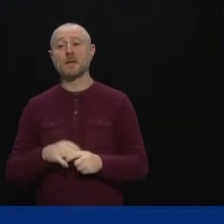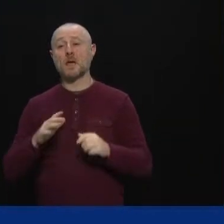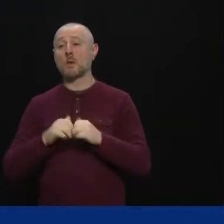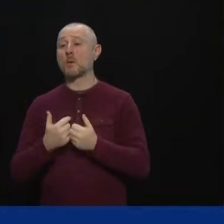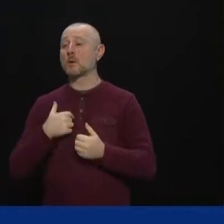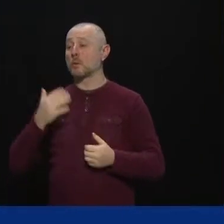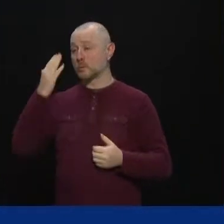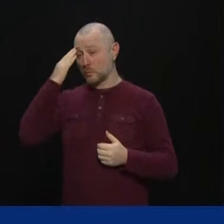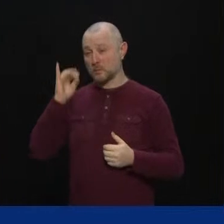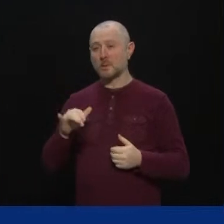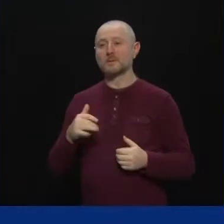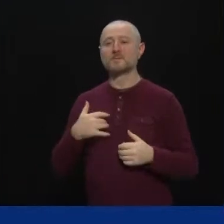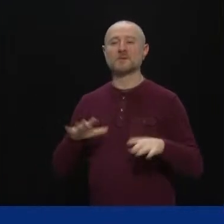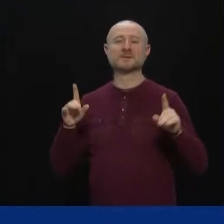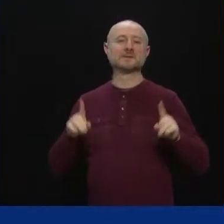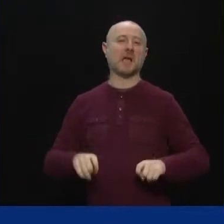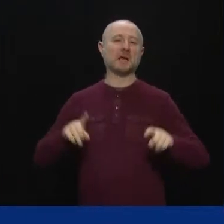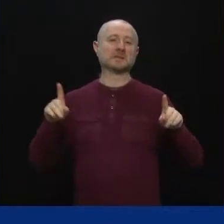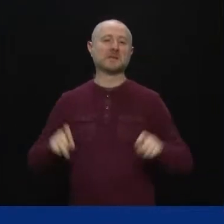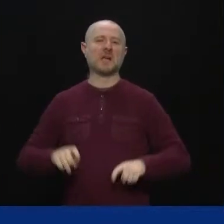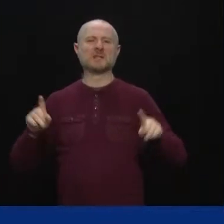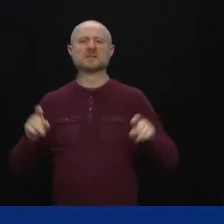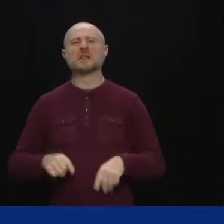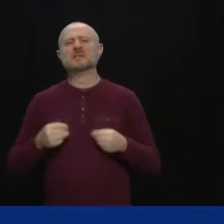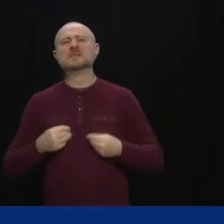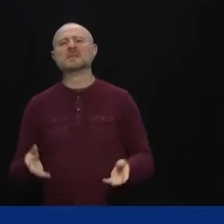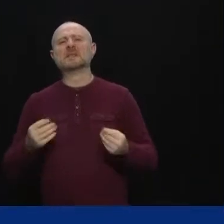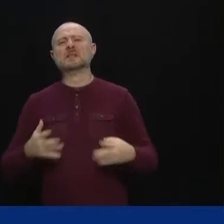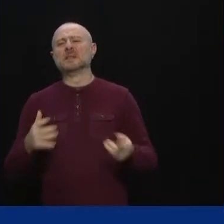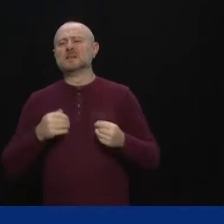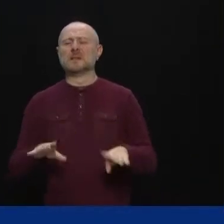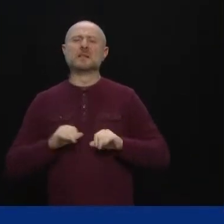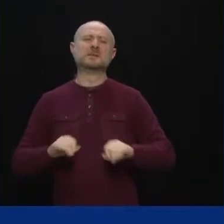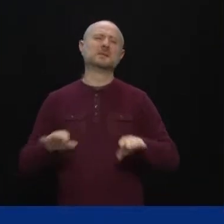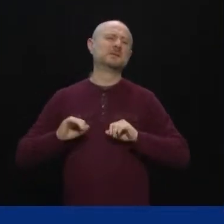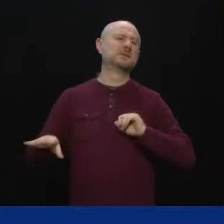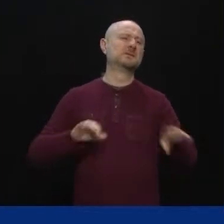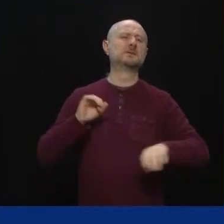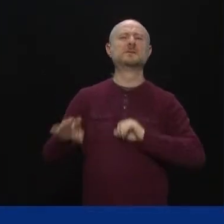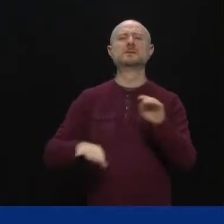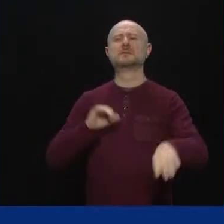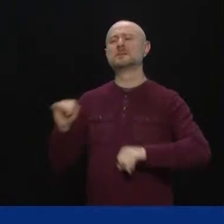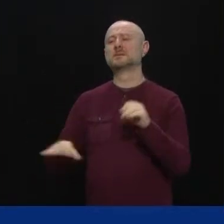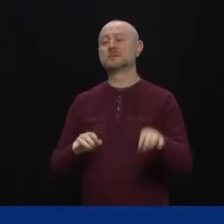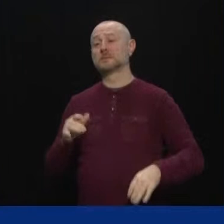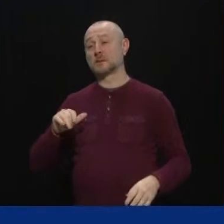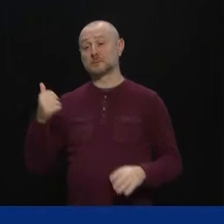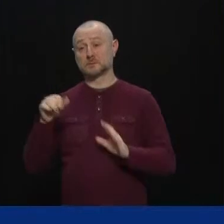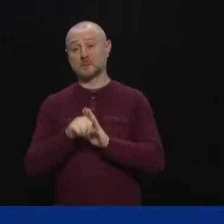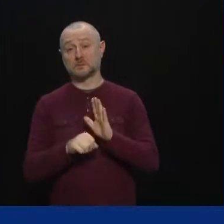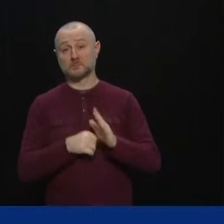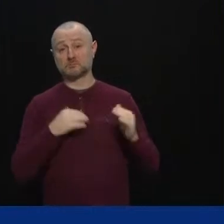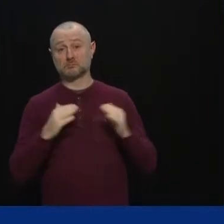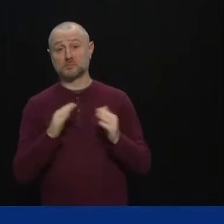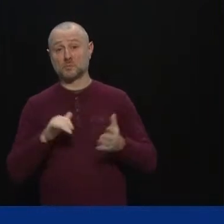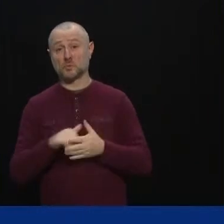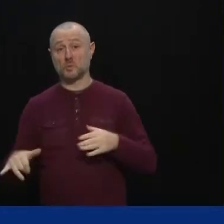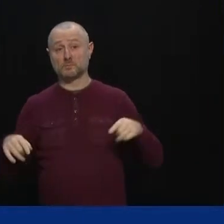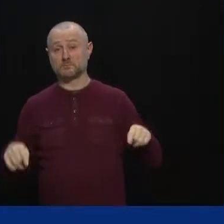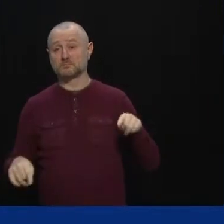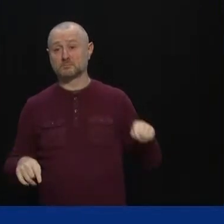we're testing. We're testing. And I don't know if there's another state that has as many tests